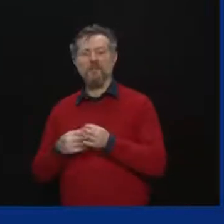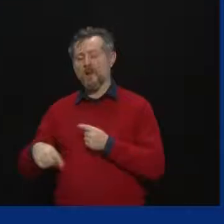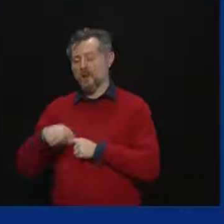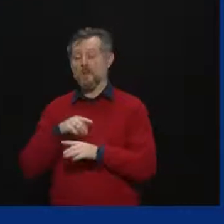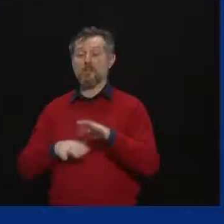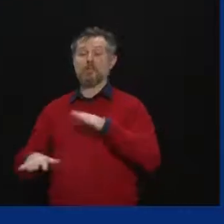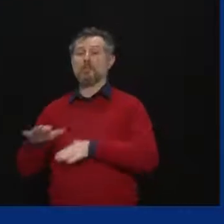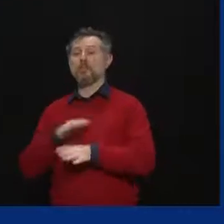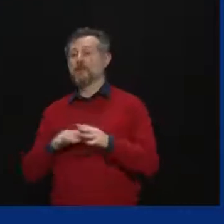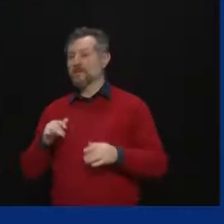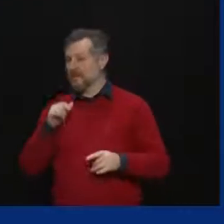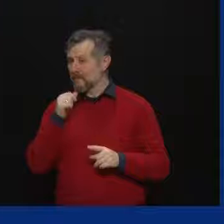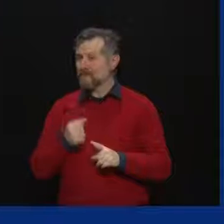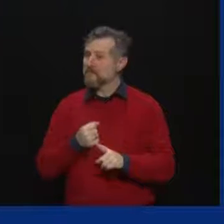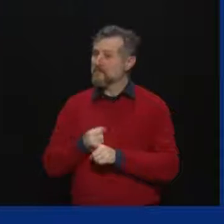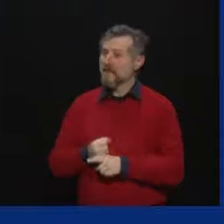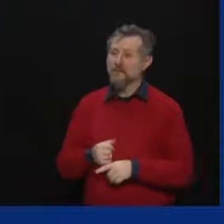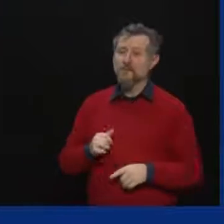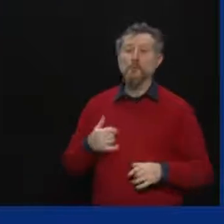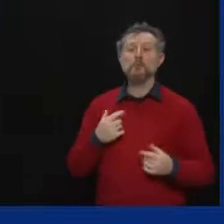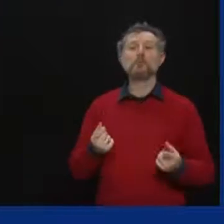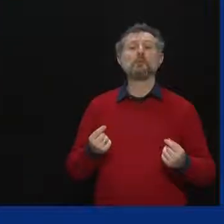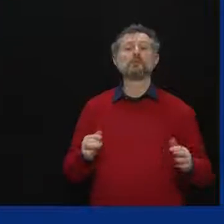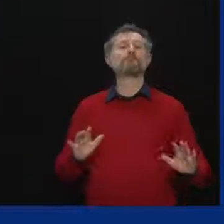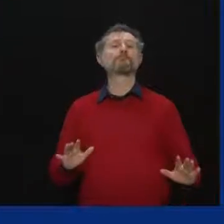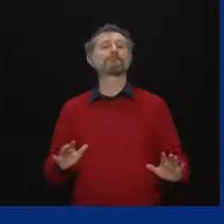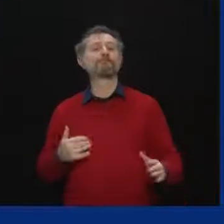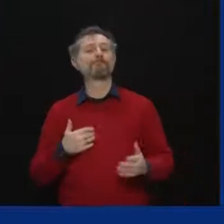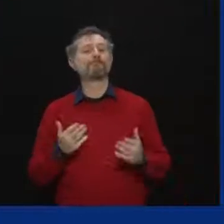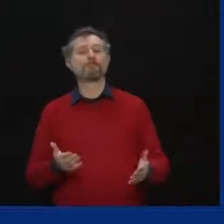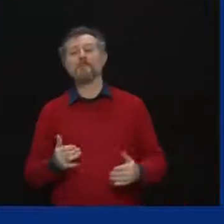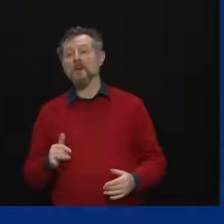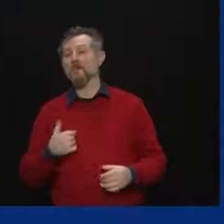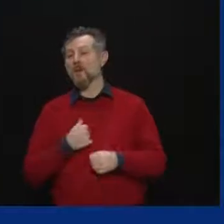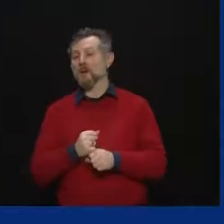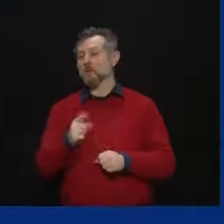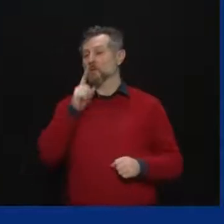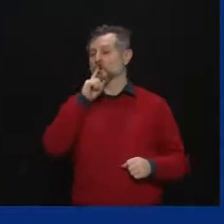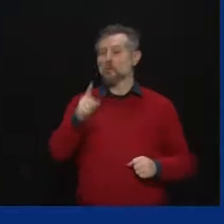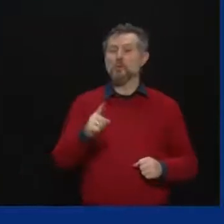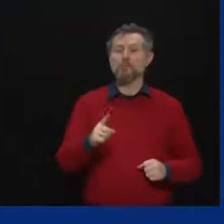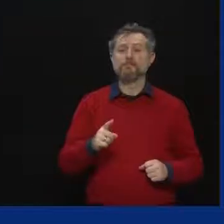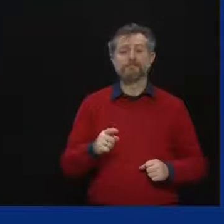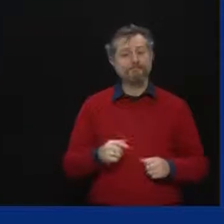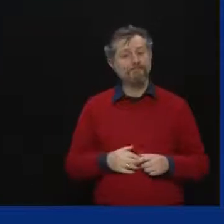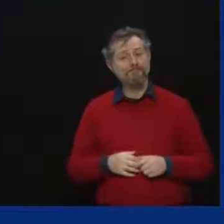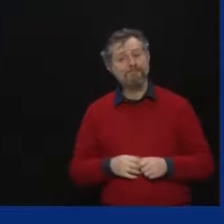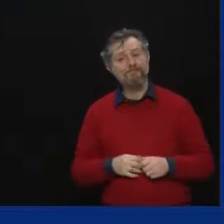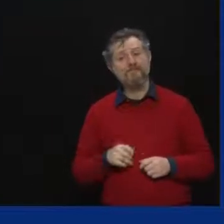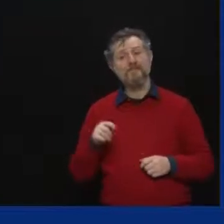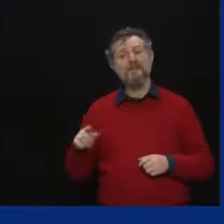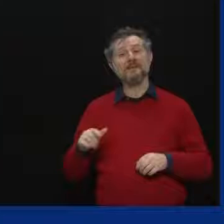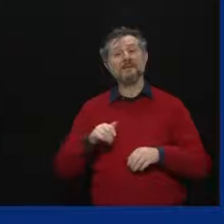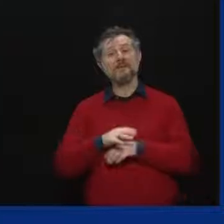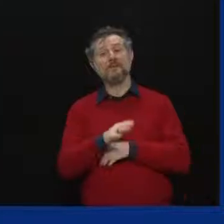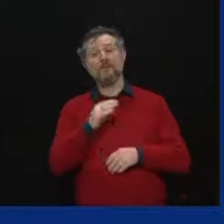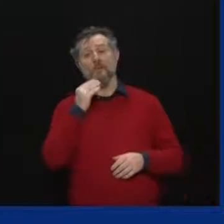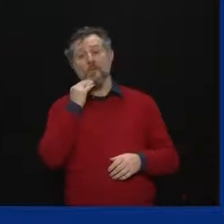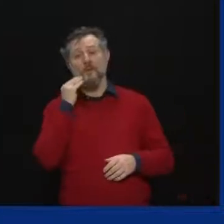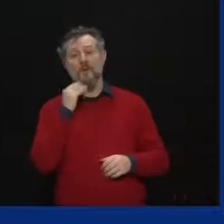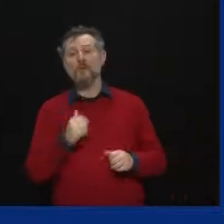so hard. So we'll be literally making sure that there's in their backpacks, they'll be sent home 2 testing